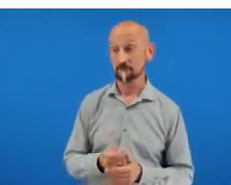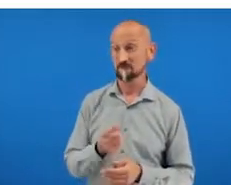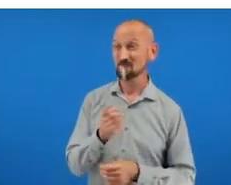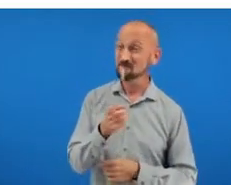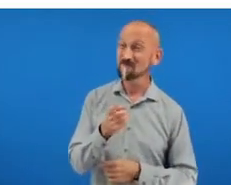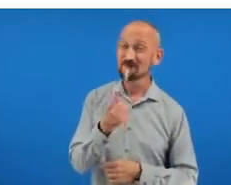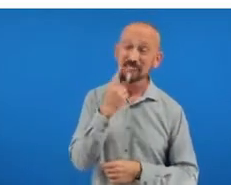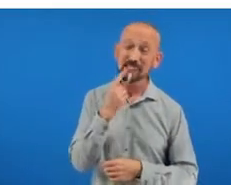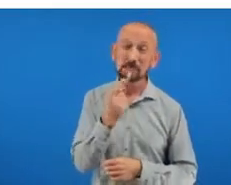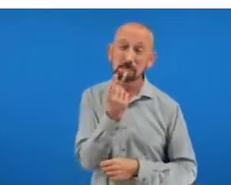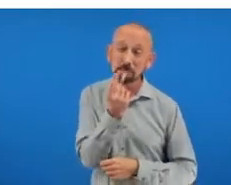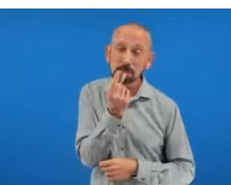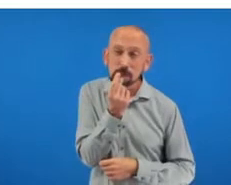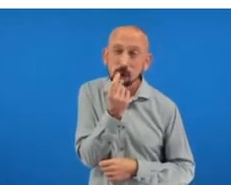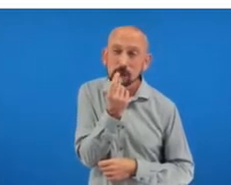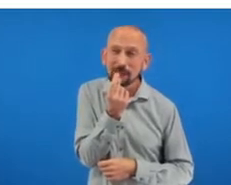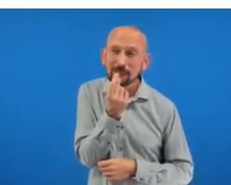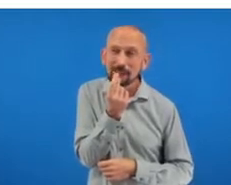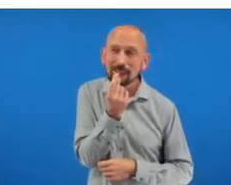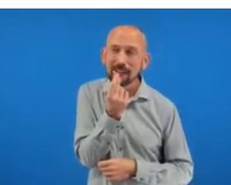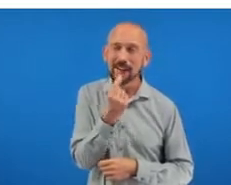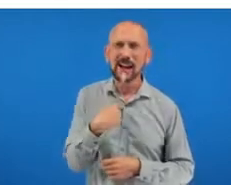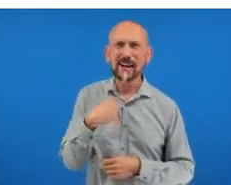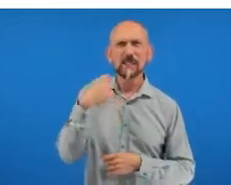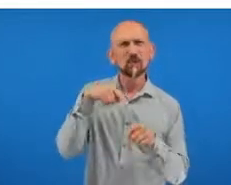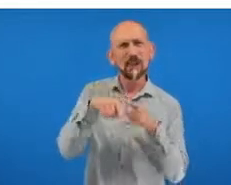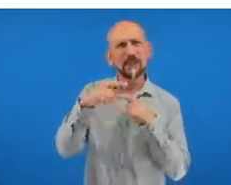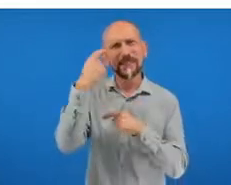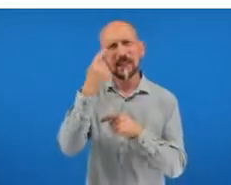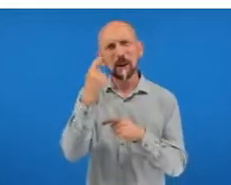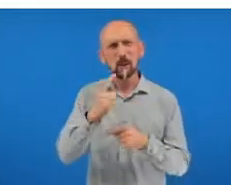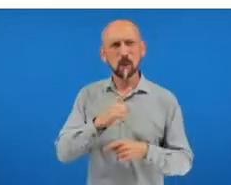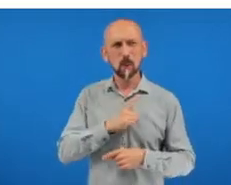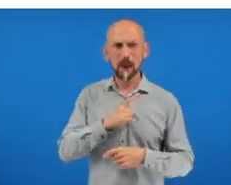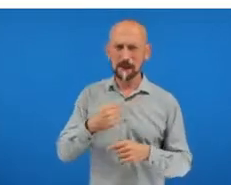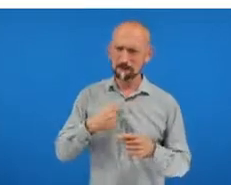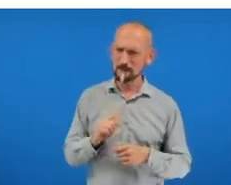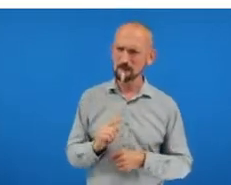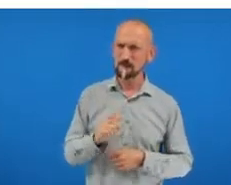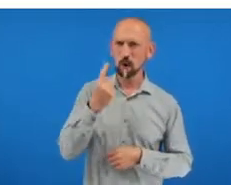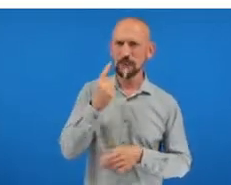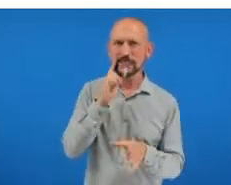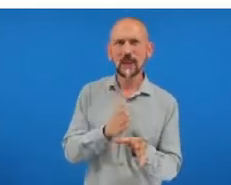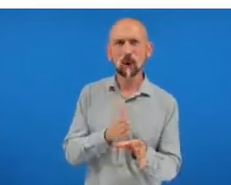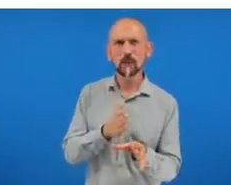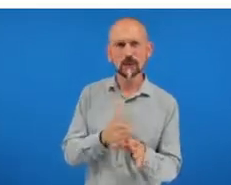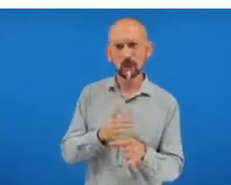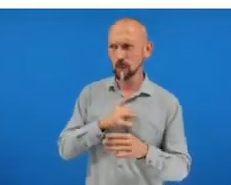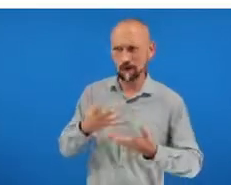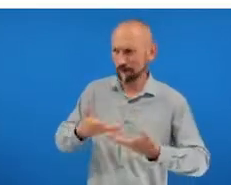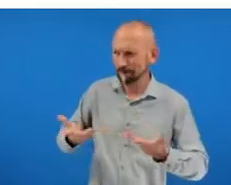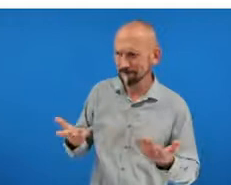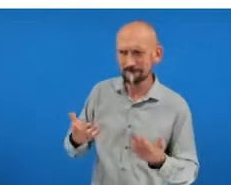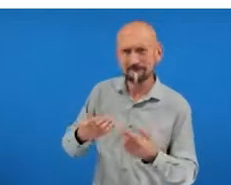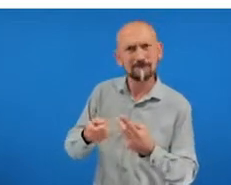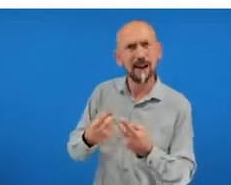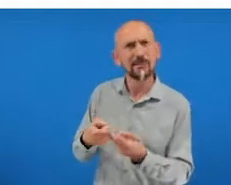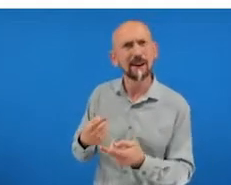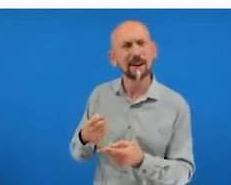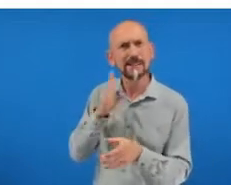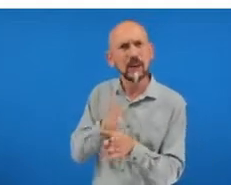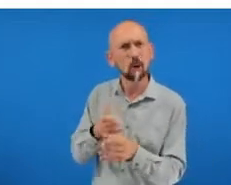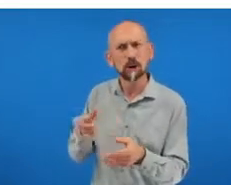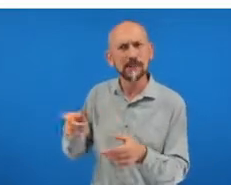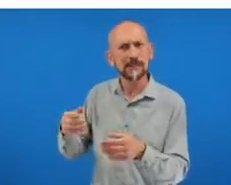trying to think why there hadn't been other psychologists who had come through into politics. I think it's so tough getting